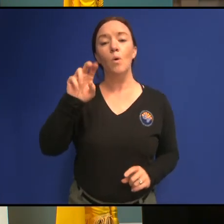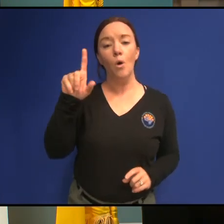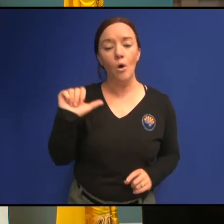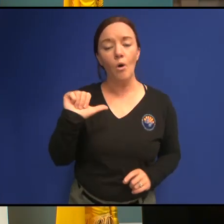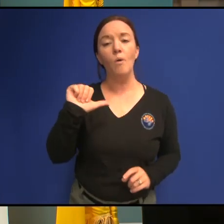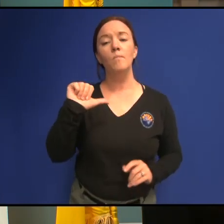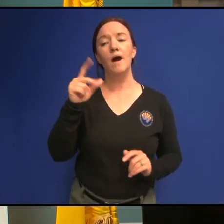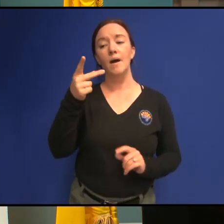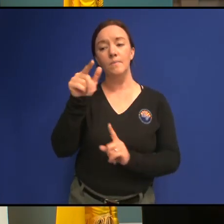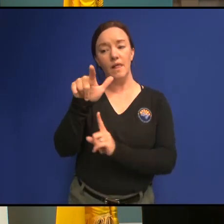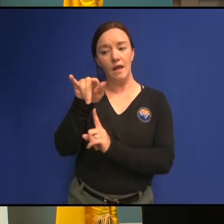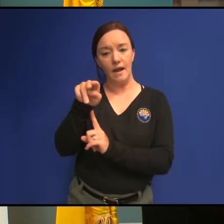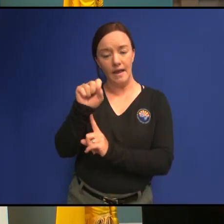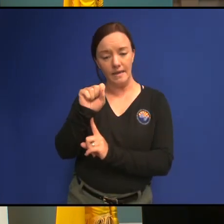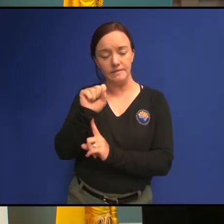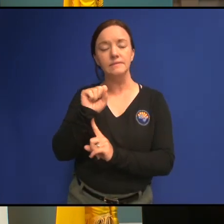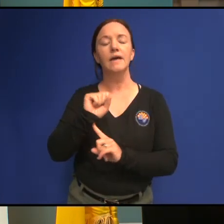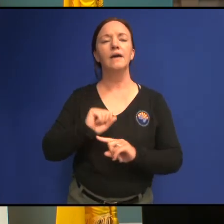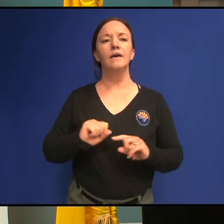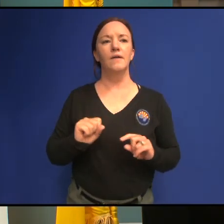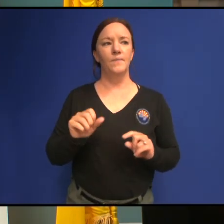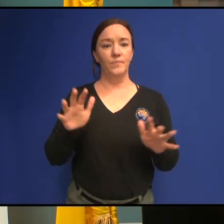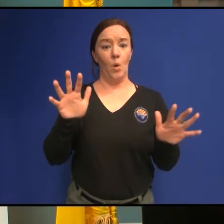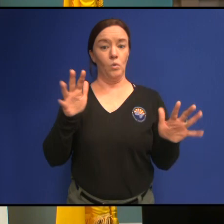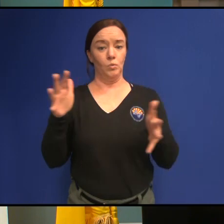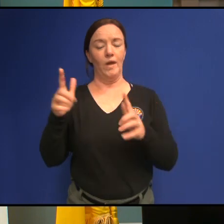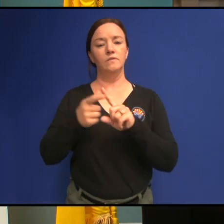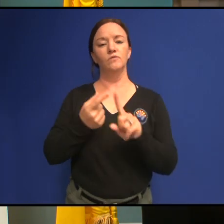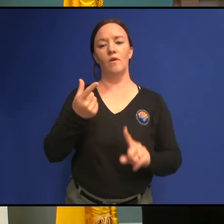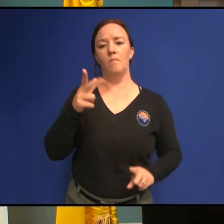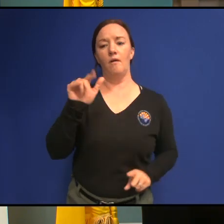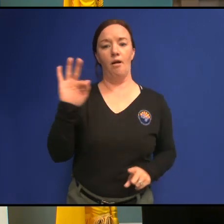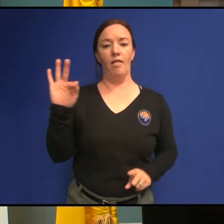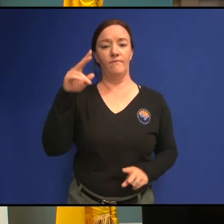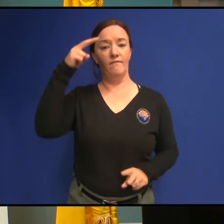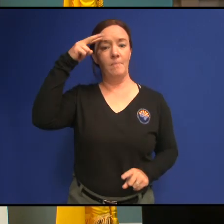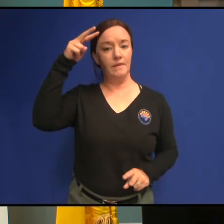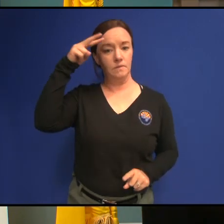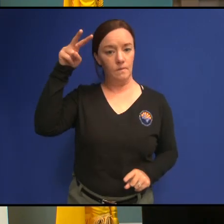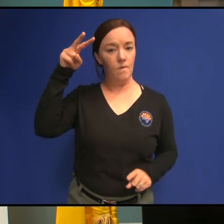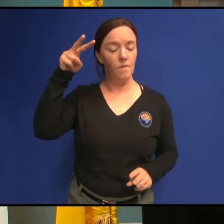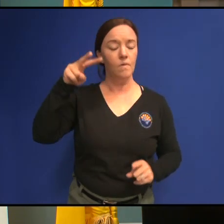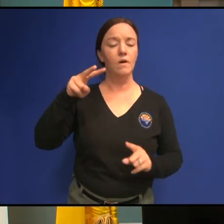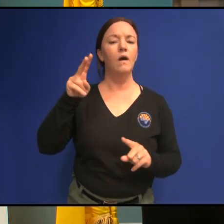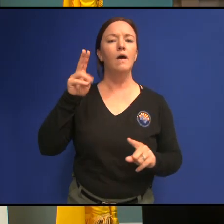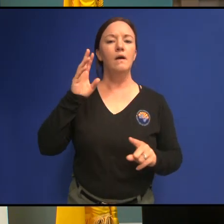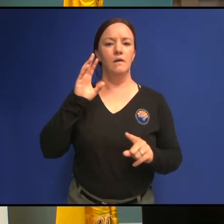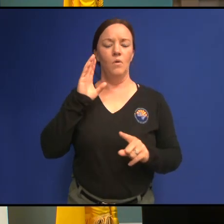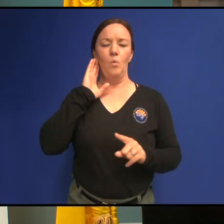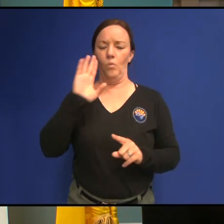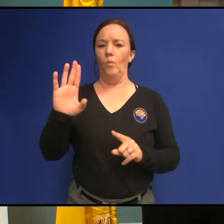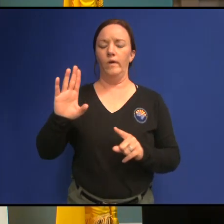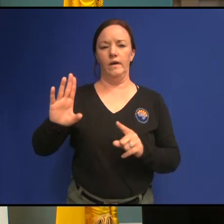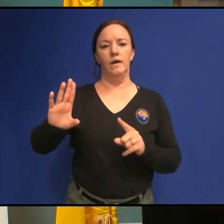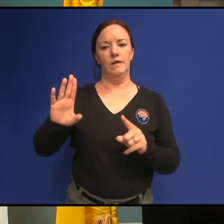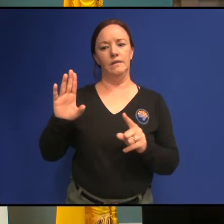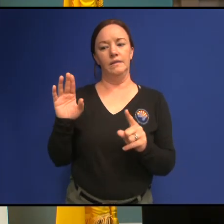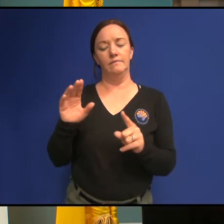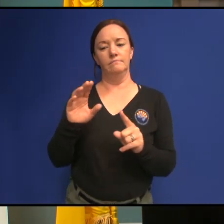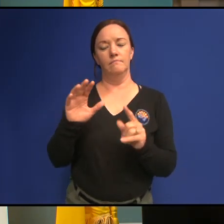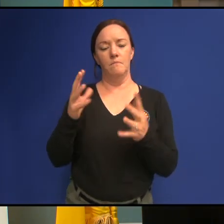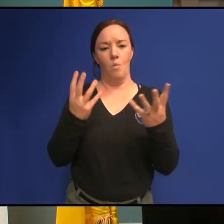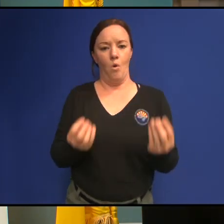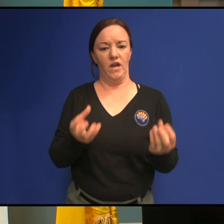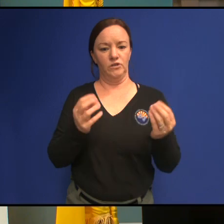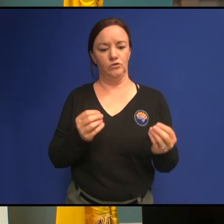they're going to have winds going to the low coming off of the Gulf of Mexico, which means a lot of moisture pooled up to our east, but we're still in that dry